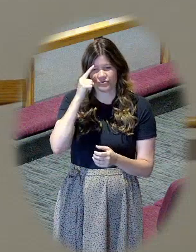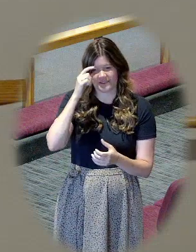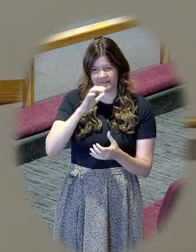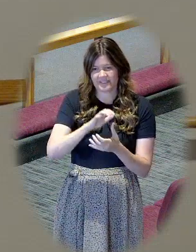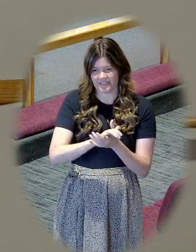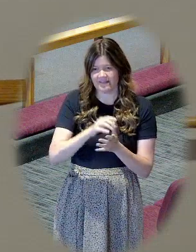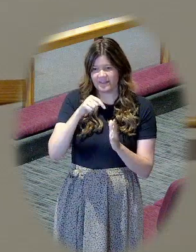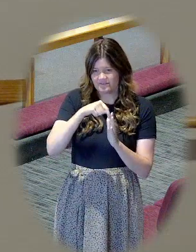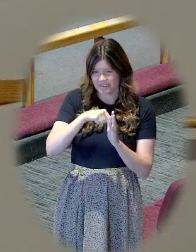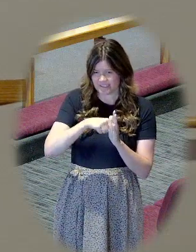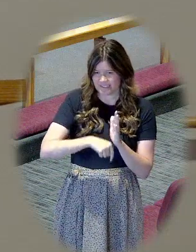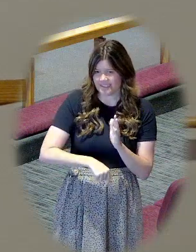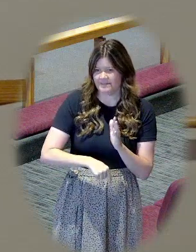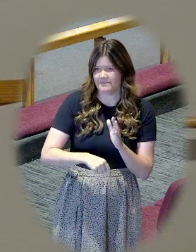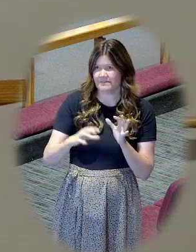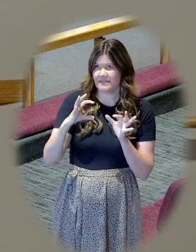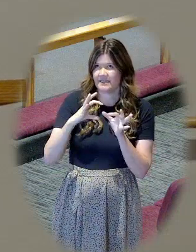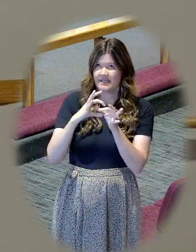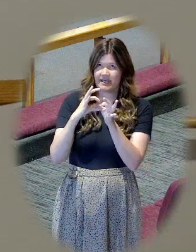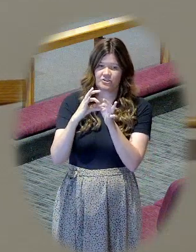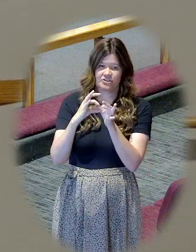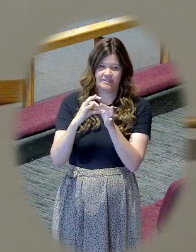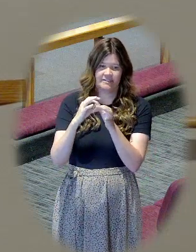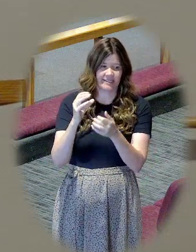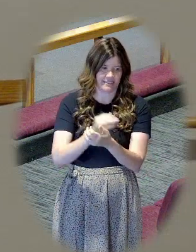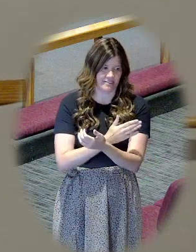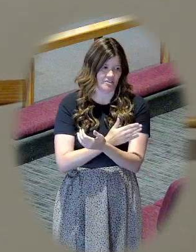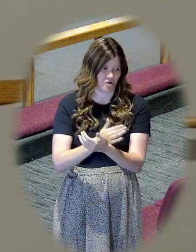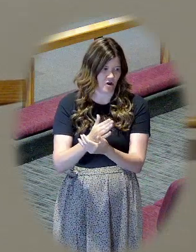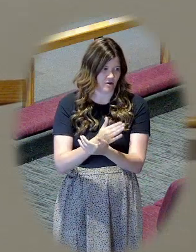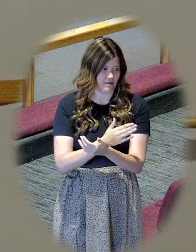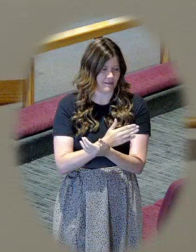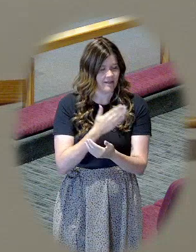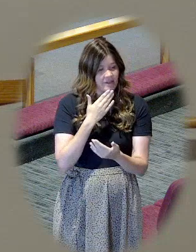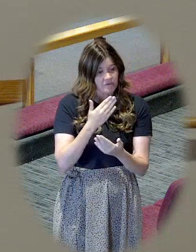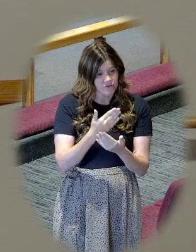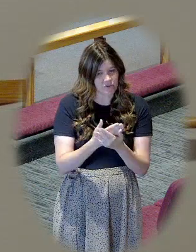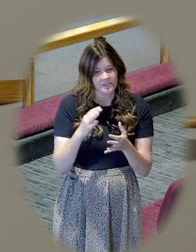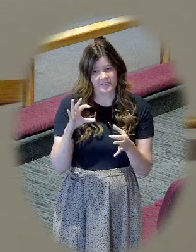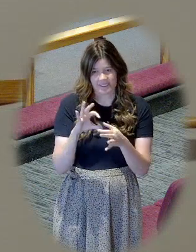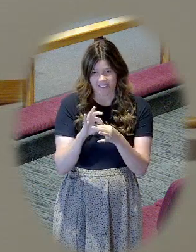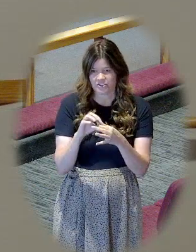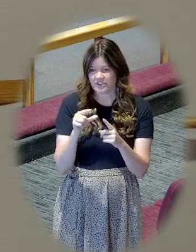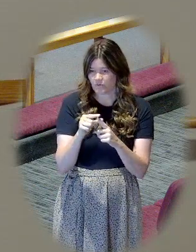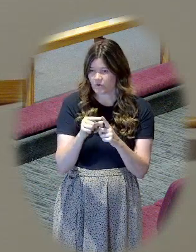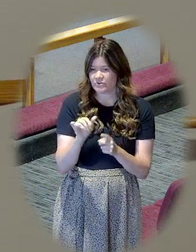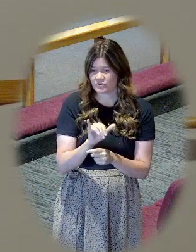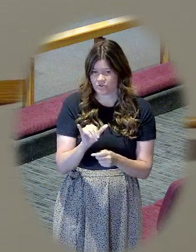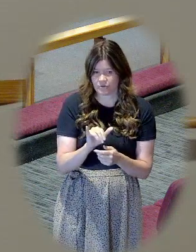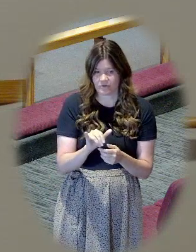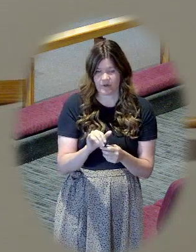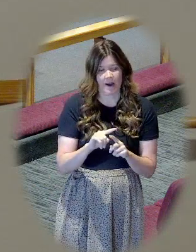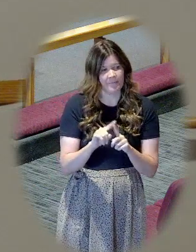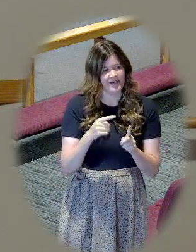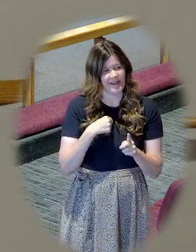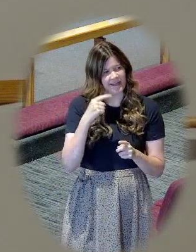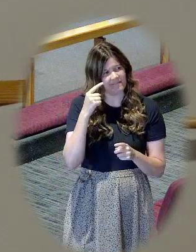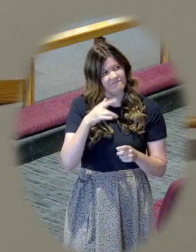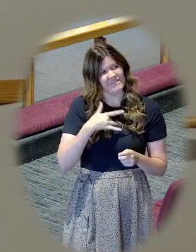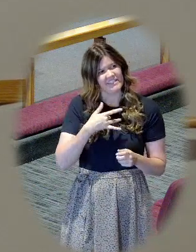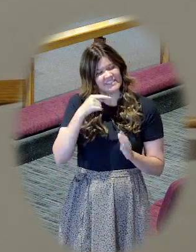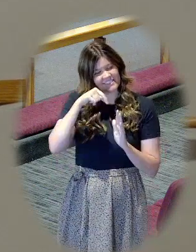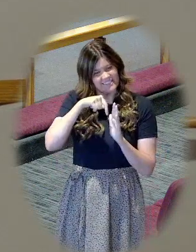deeper connection in song. There's good connection in words, don't get me wrong, but I think it's even deeper in song.